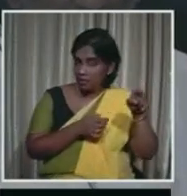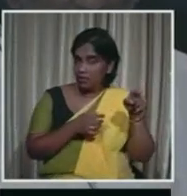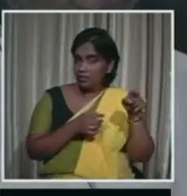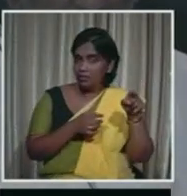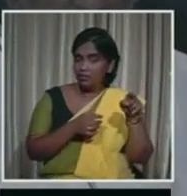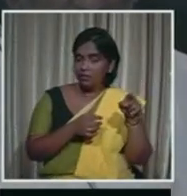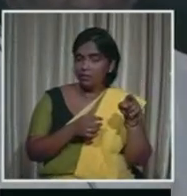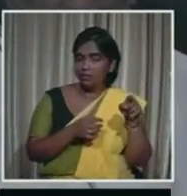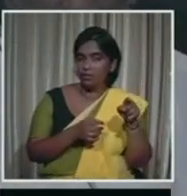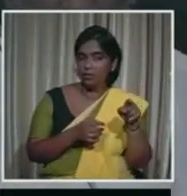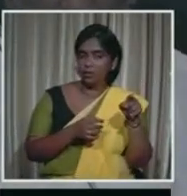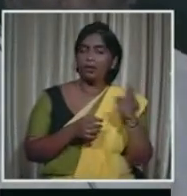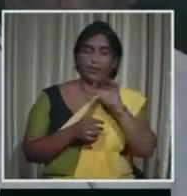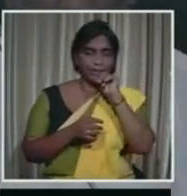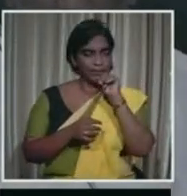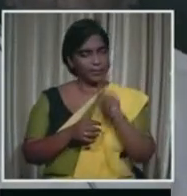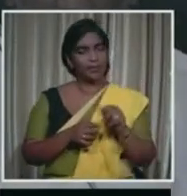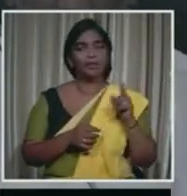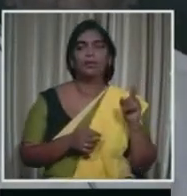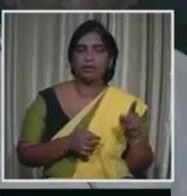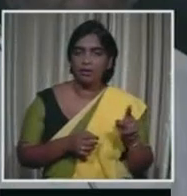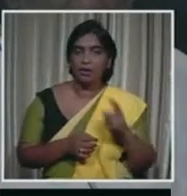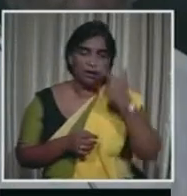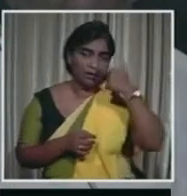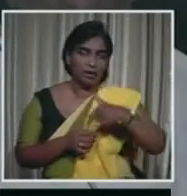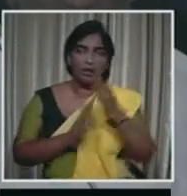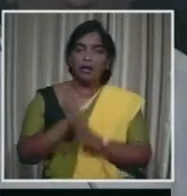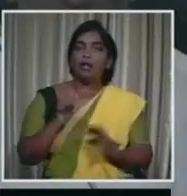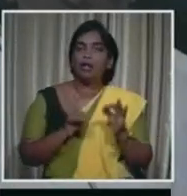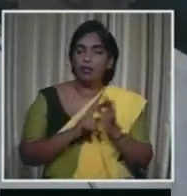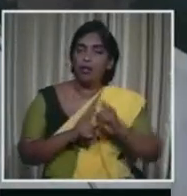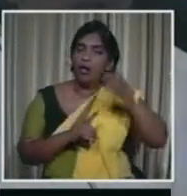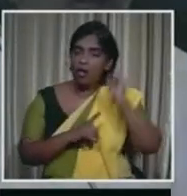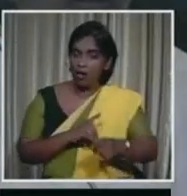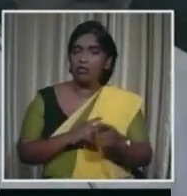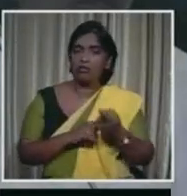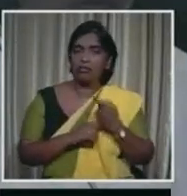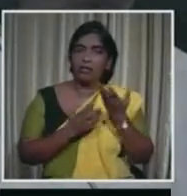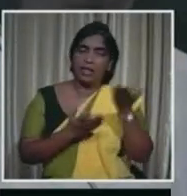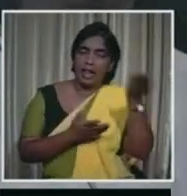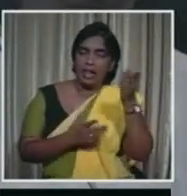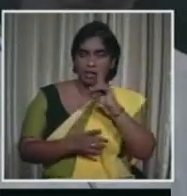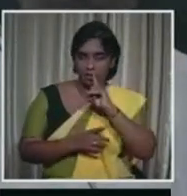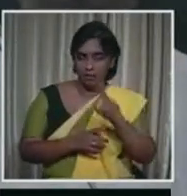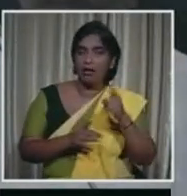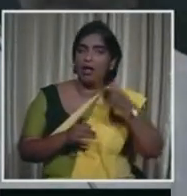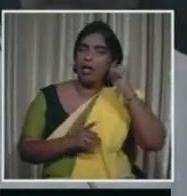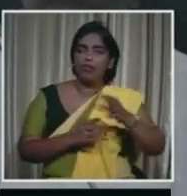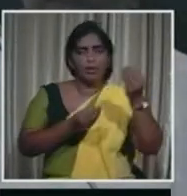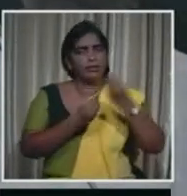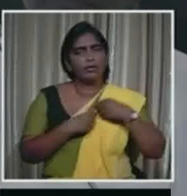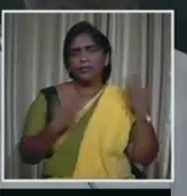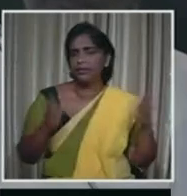petroleum has sought his concurrence and he has given the concurrence, it's available. That's all. What do you mean? No.